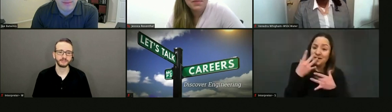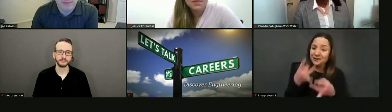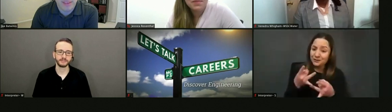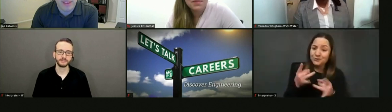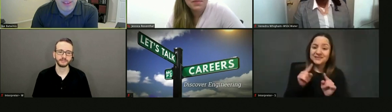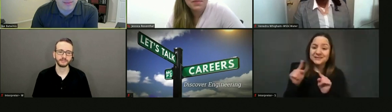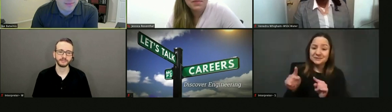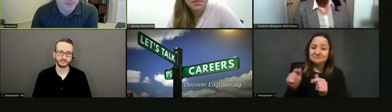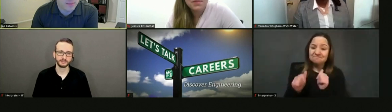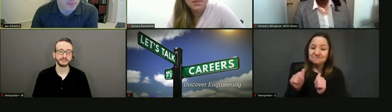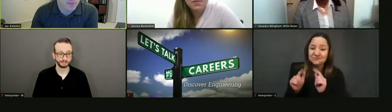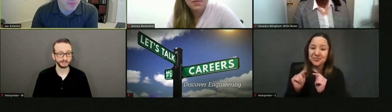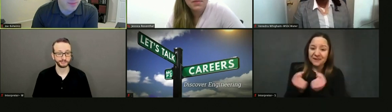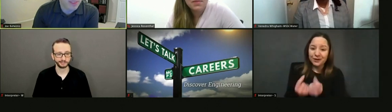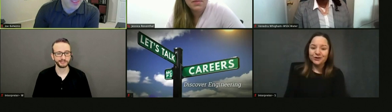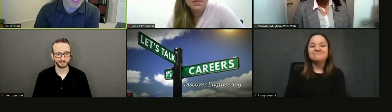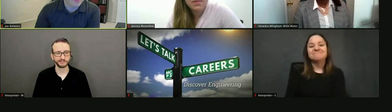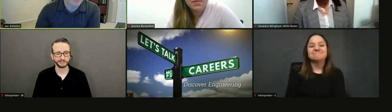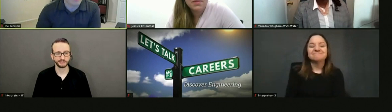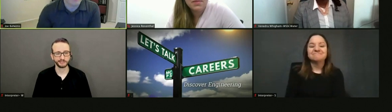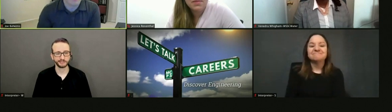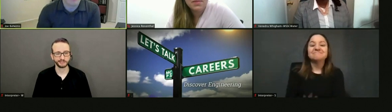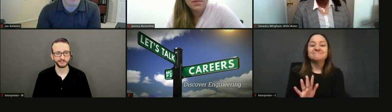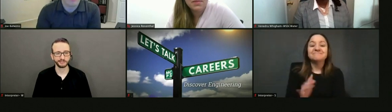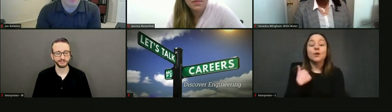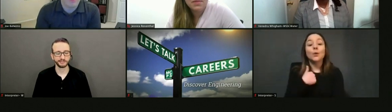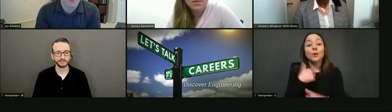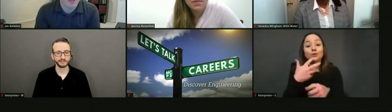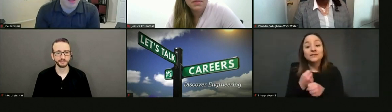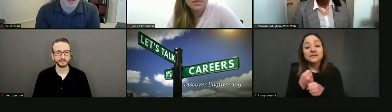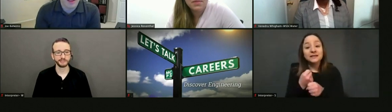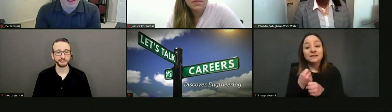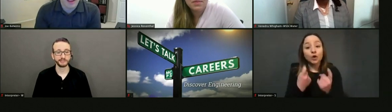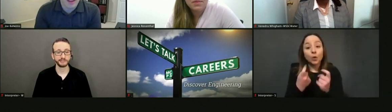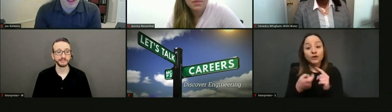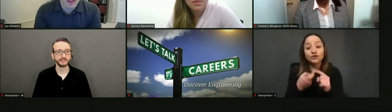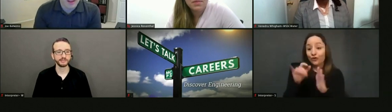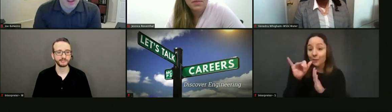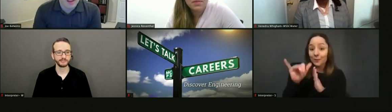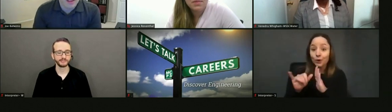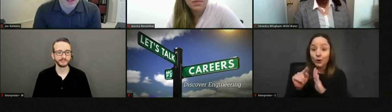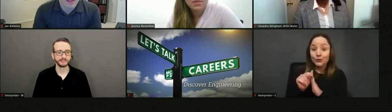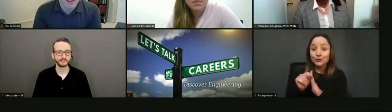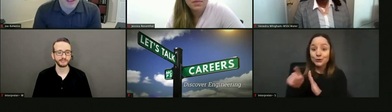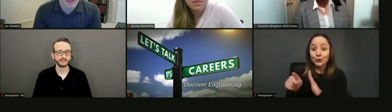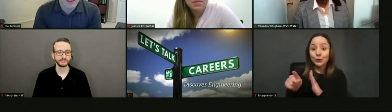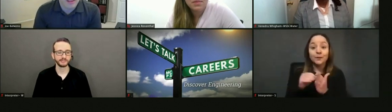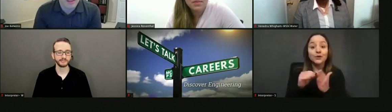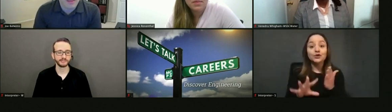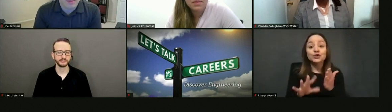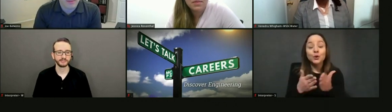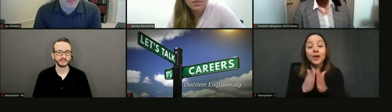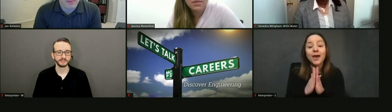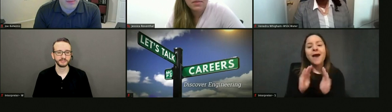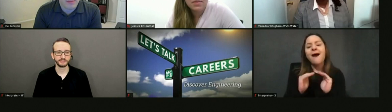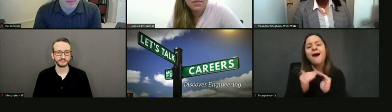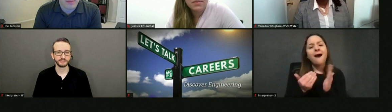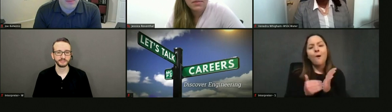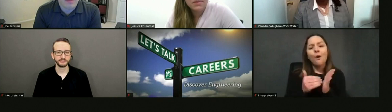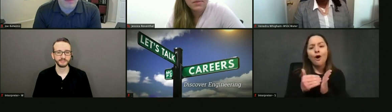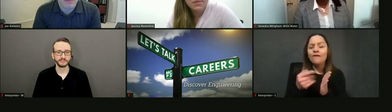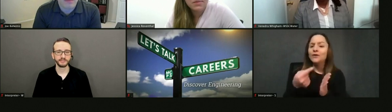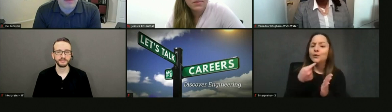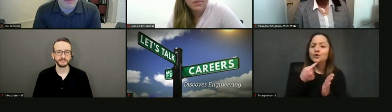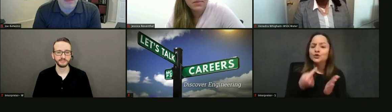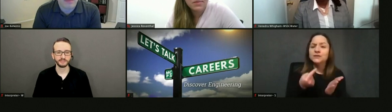out. Definitely. We've received a question from YouTube, actually. A student asked, how often would you say